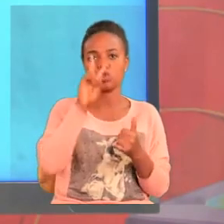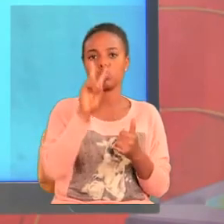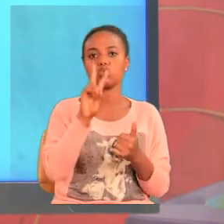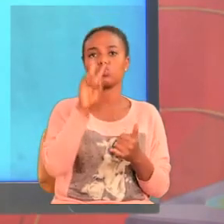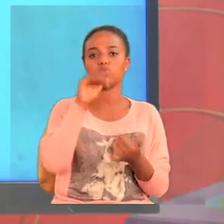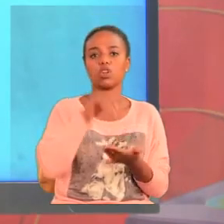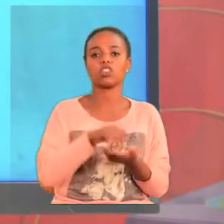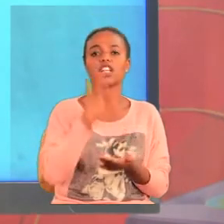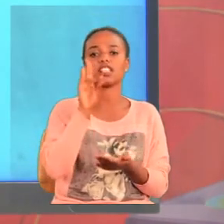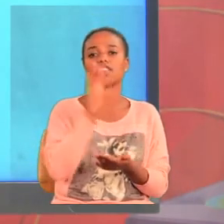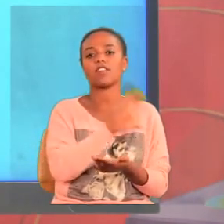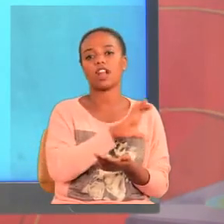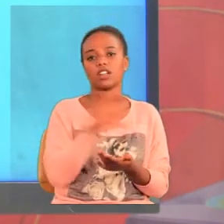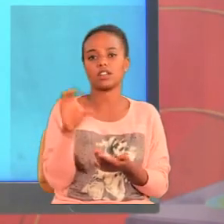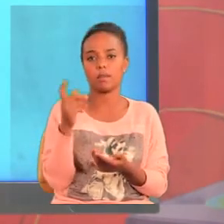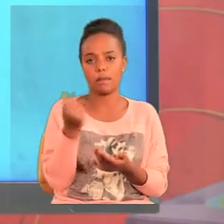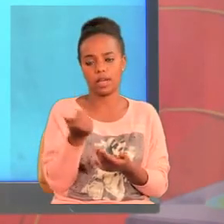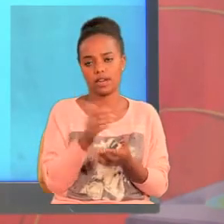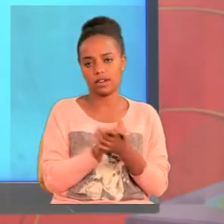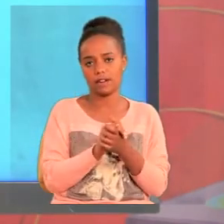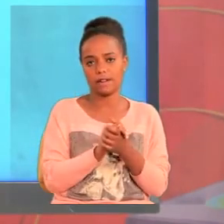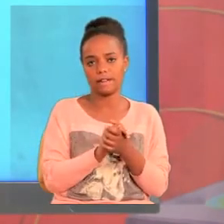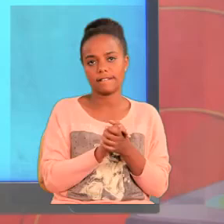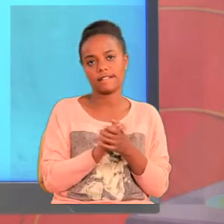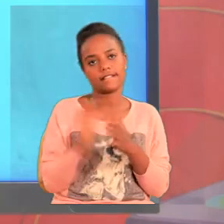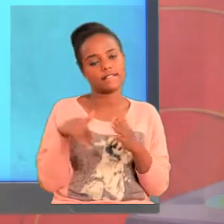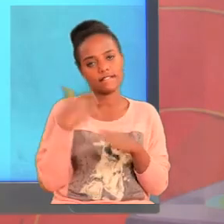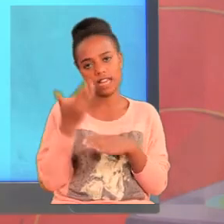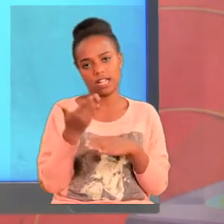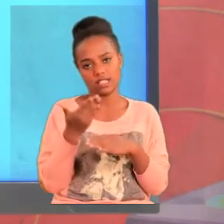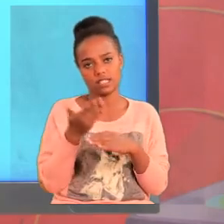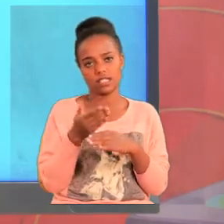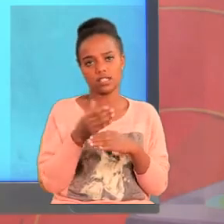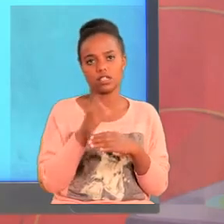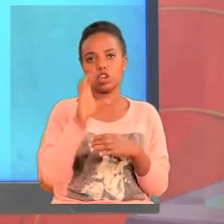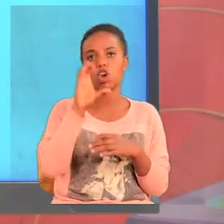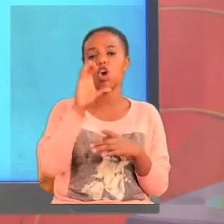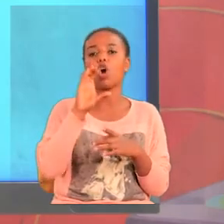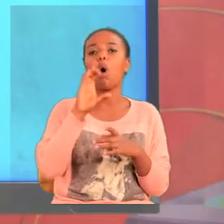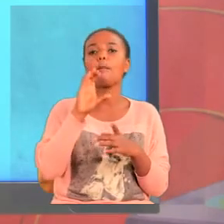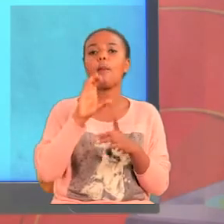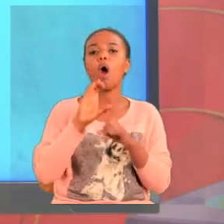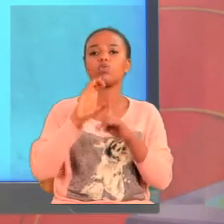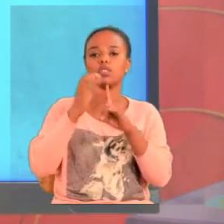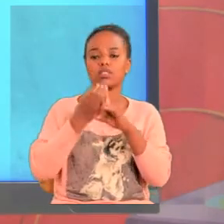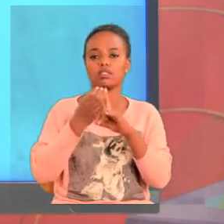2,700 birr. This is the amount. Next, compound interest.